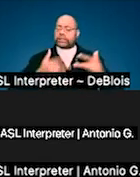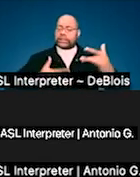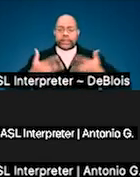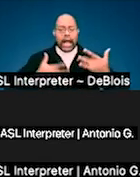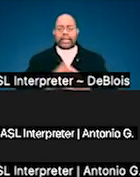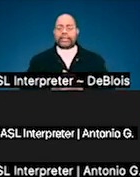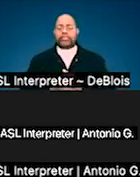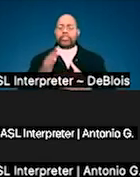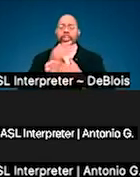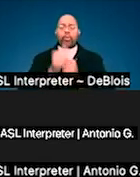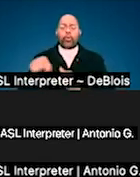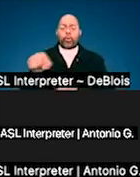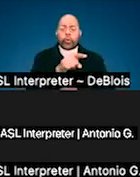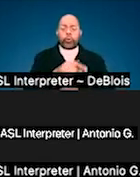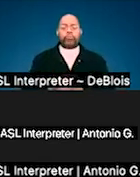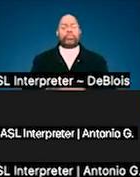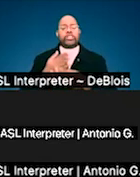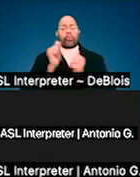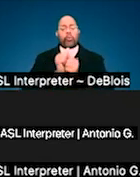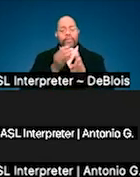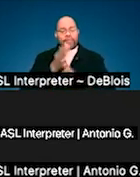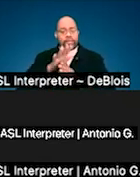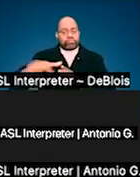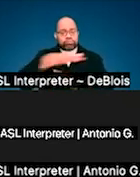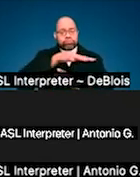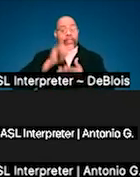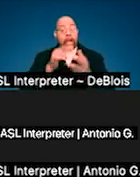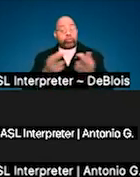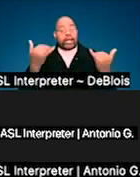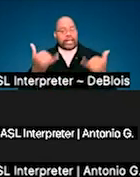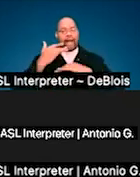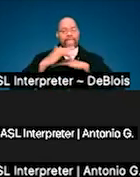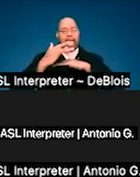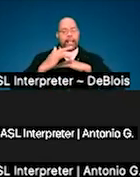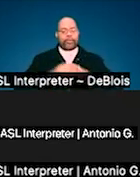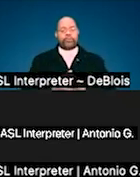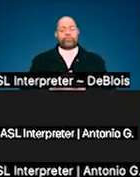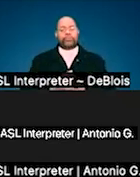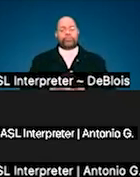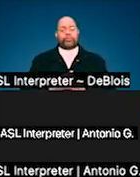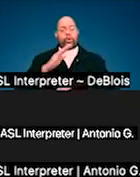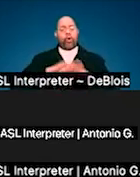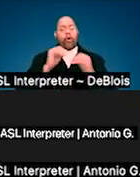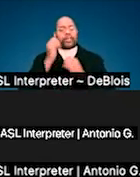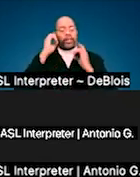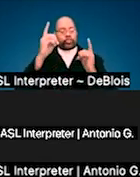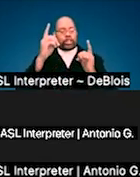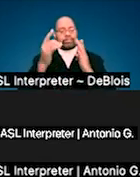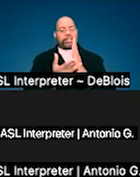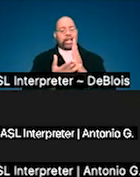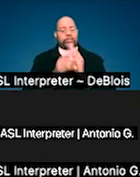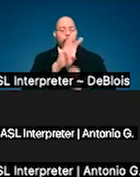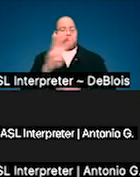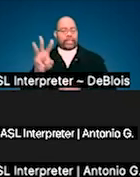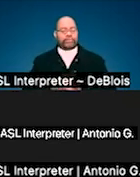to share with you and to share with the field. This resource is now available on the Office of Educational Technology